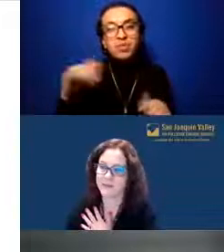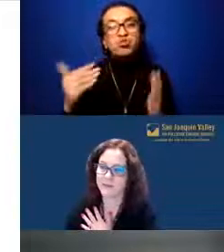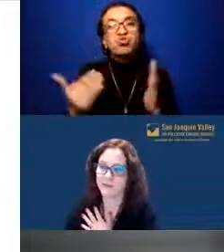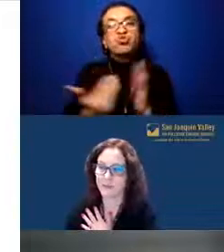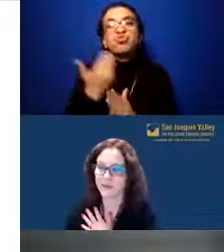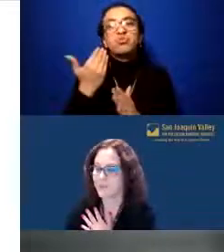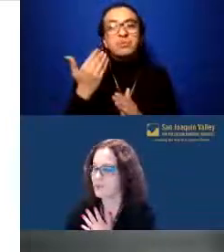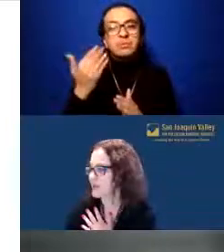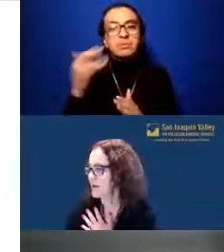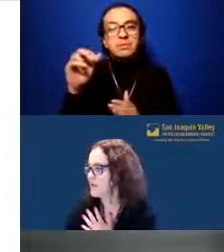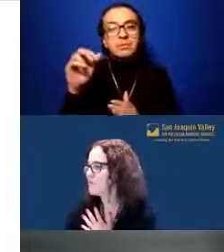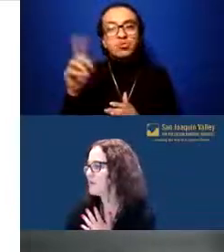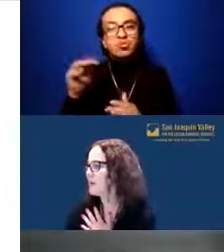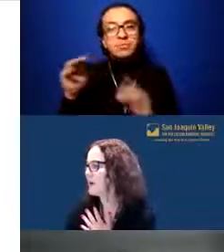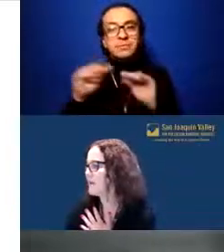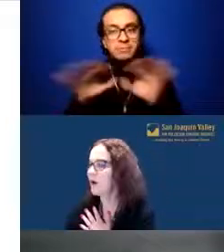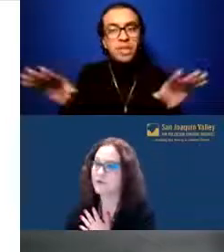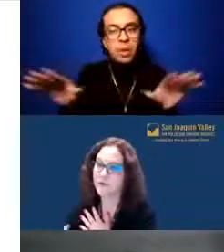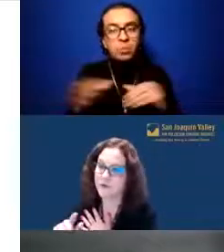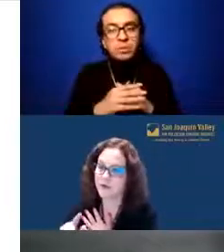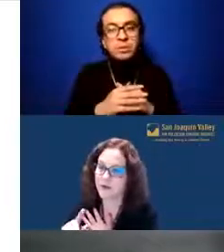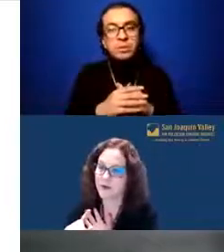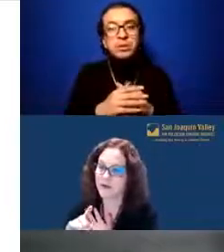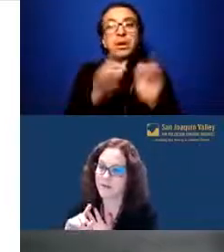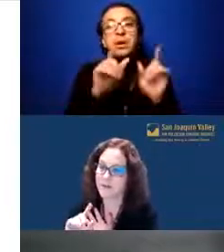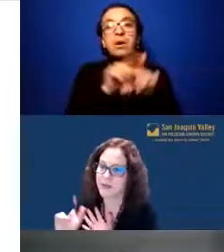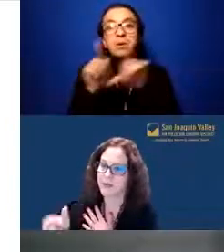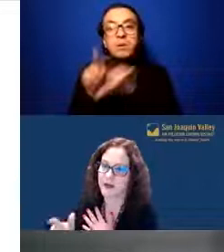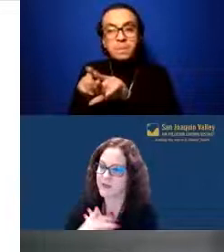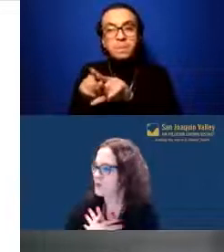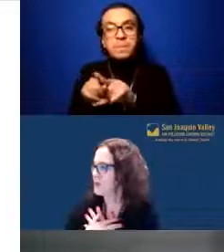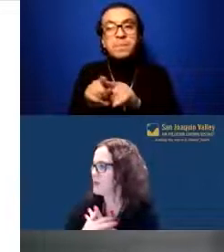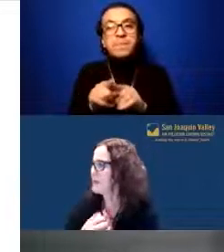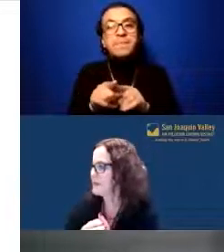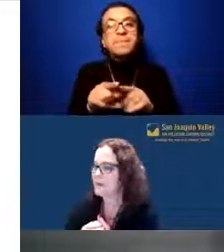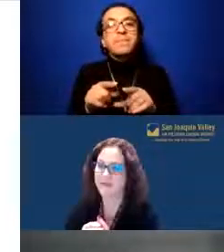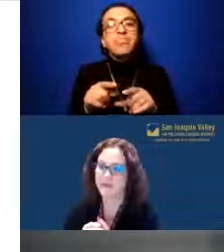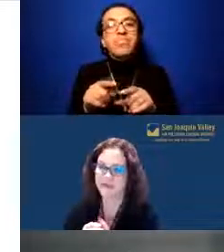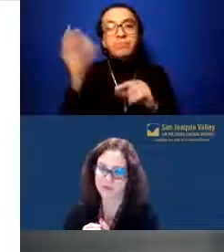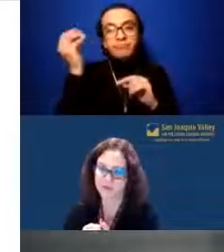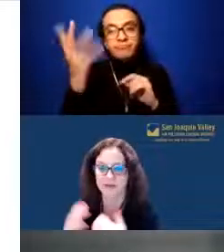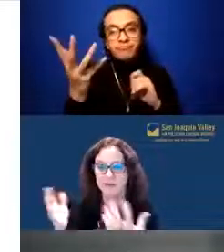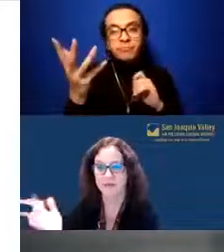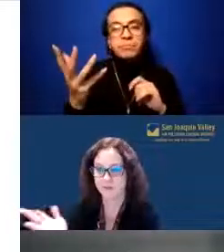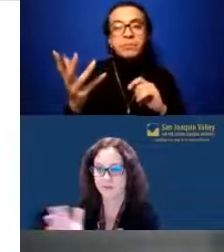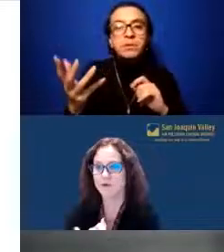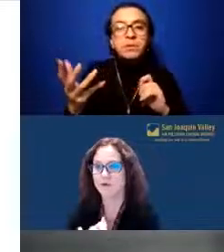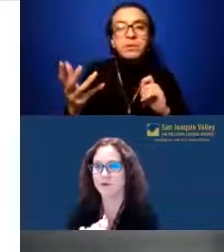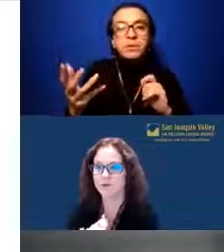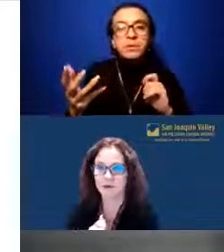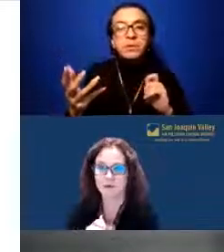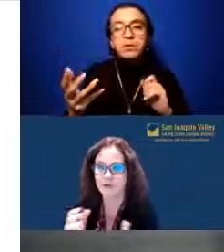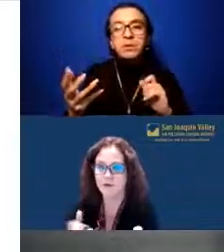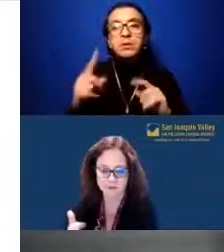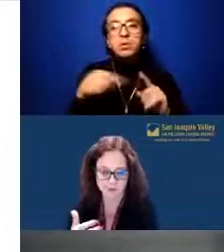that Zoom has pushed out. Also sort of a nod to keeping things updated. For example, when you use